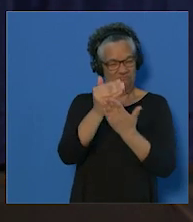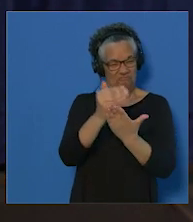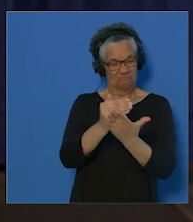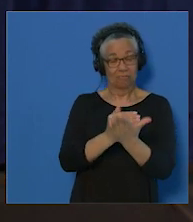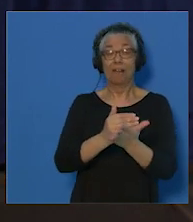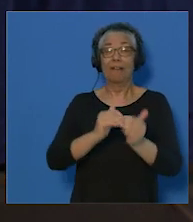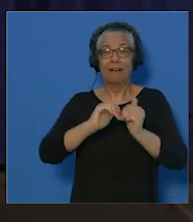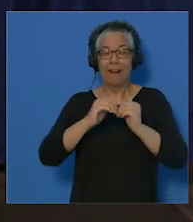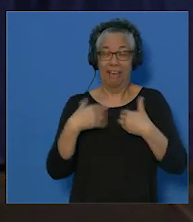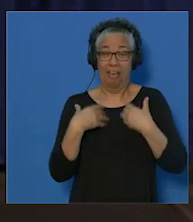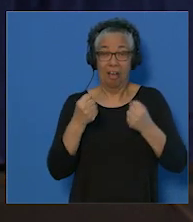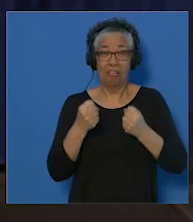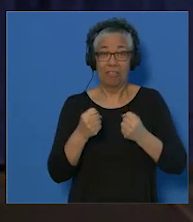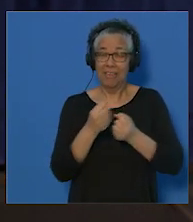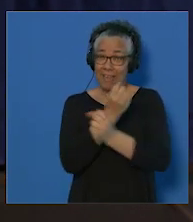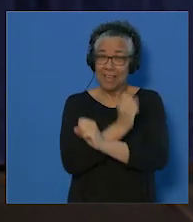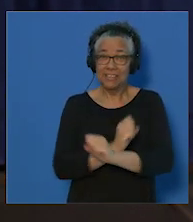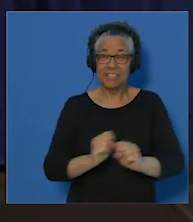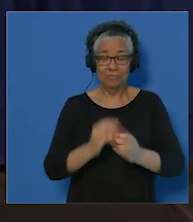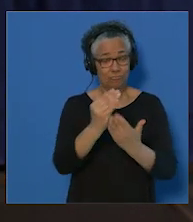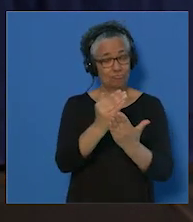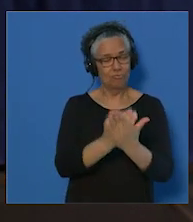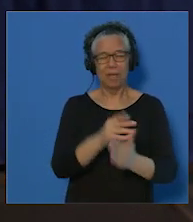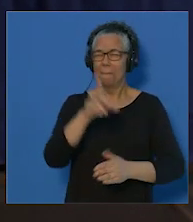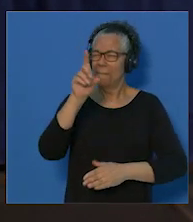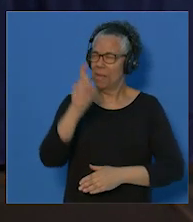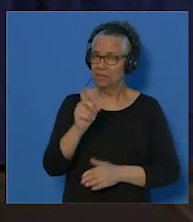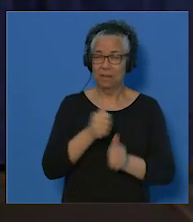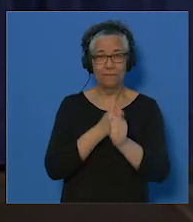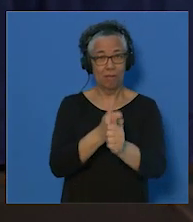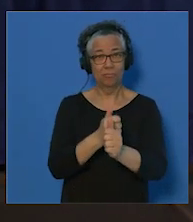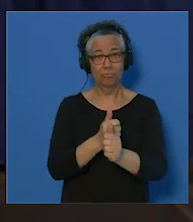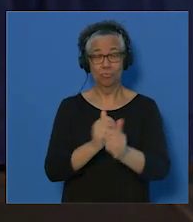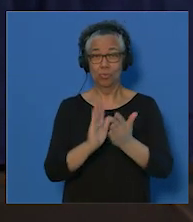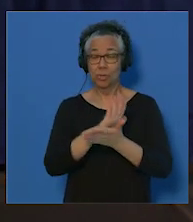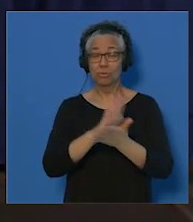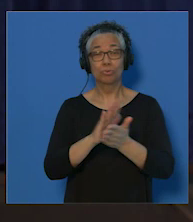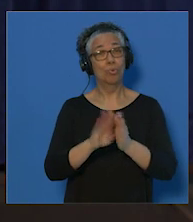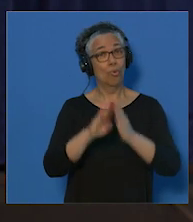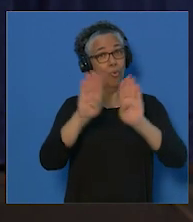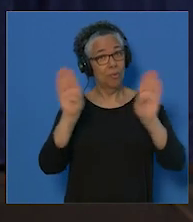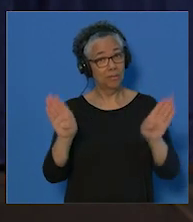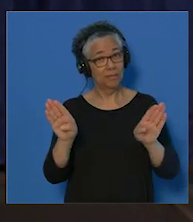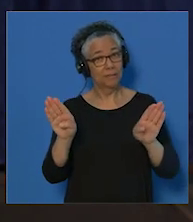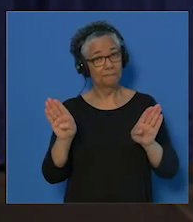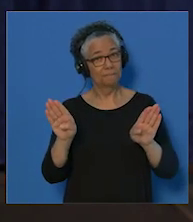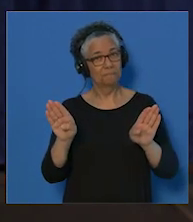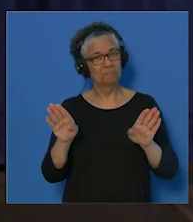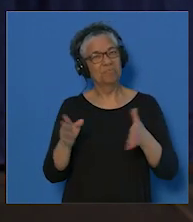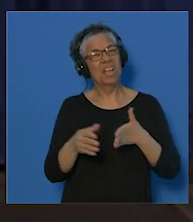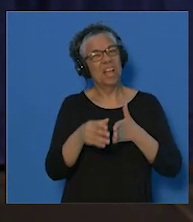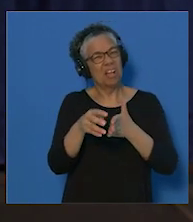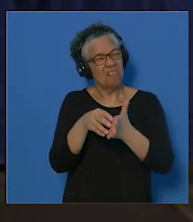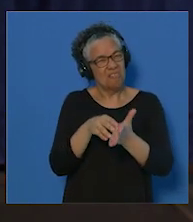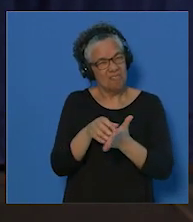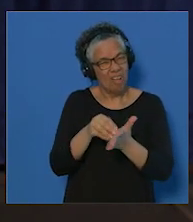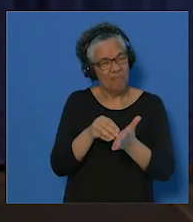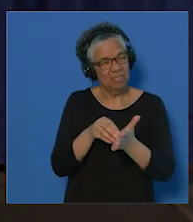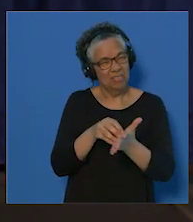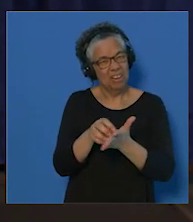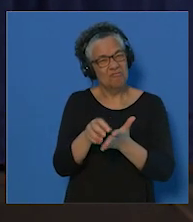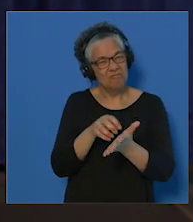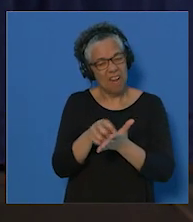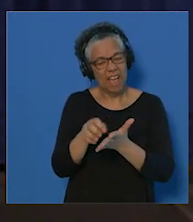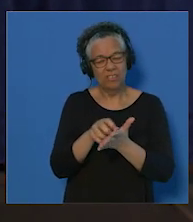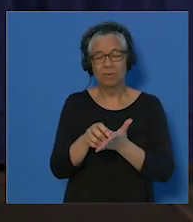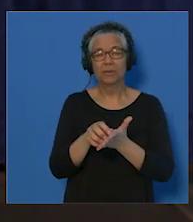on health and safety protocols that must be implemented when school buildings open. A draft plan of considerations for opening school